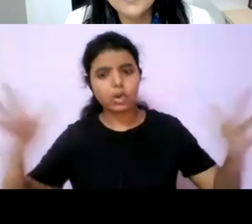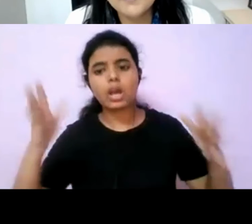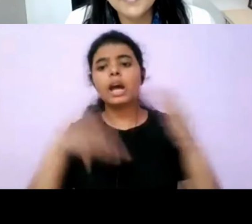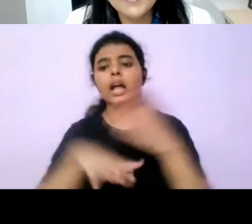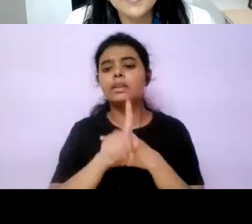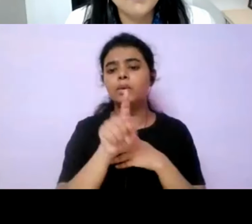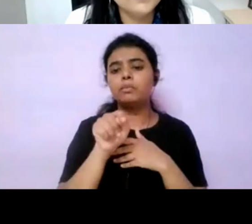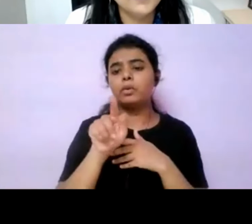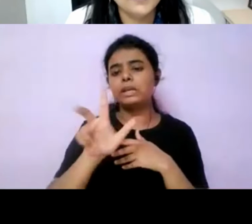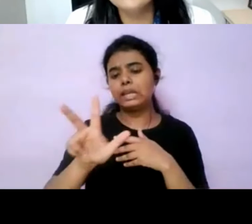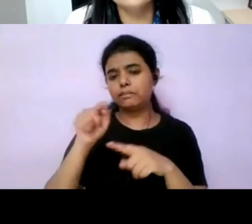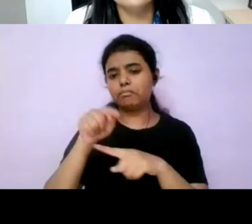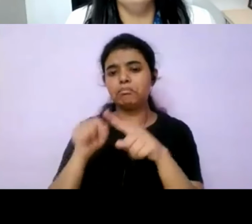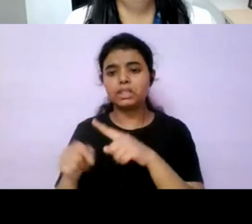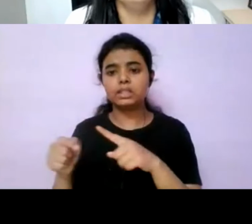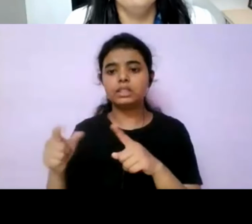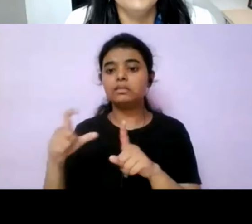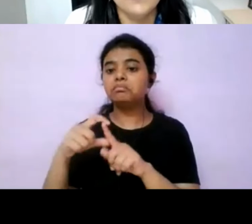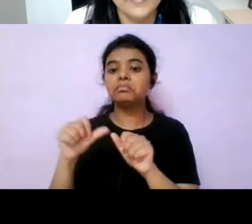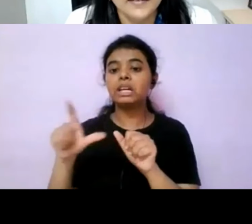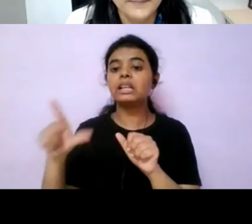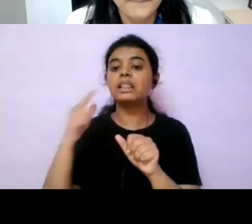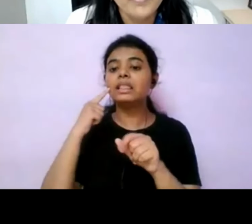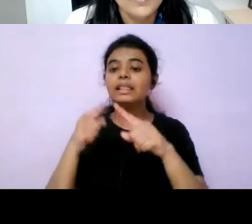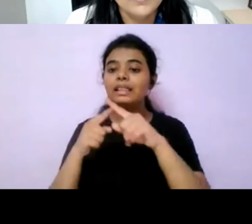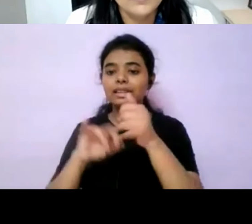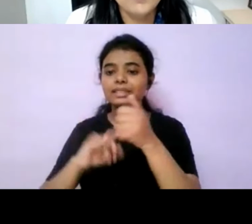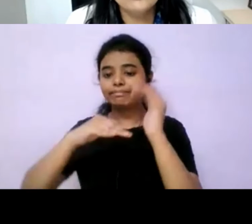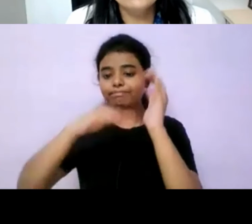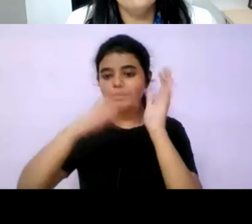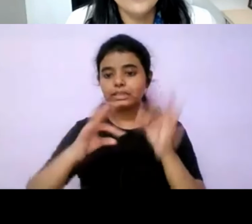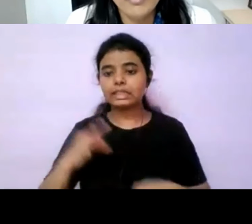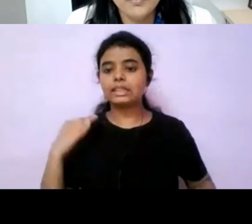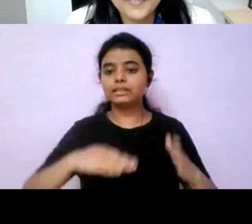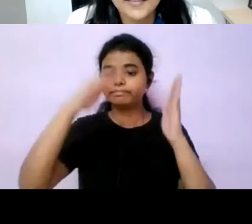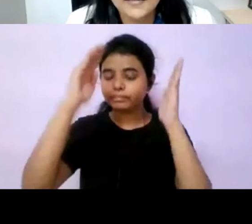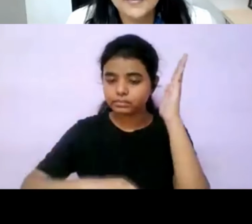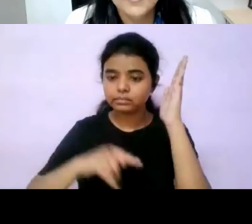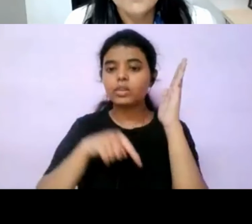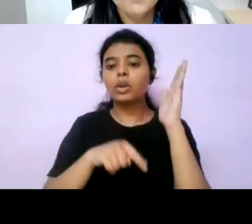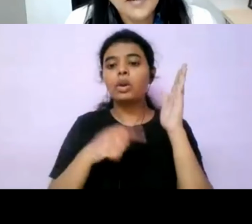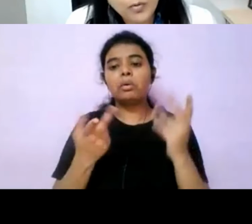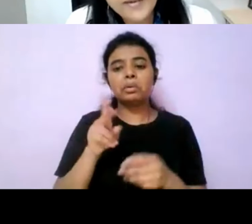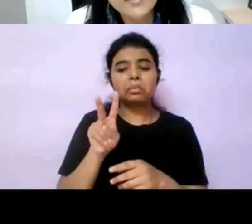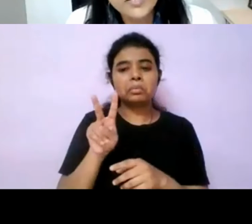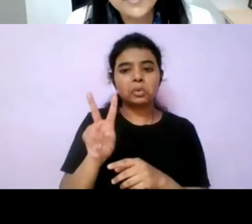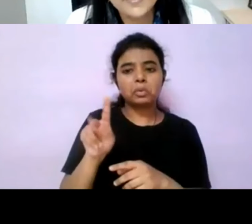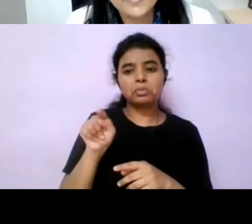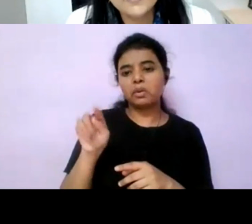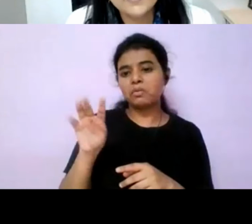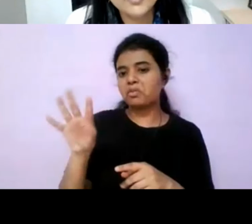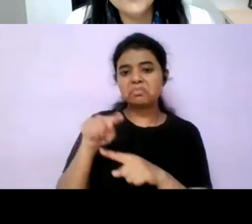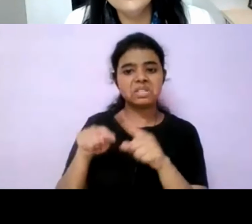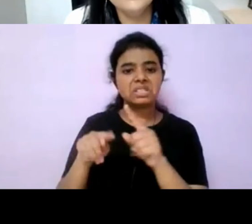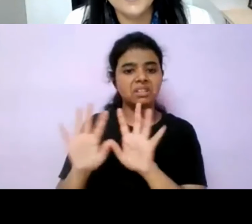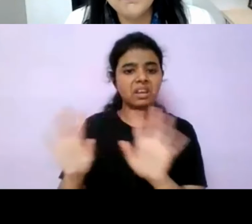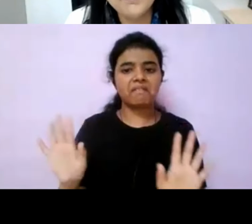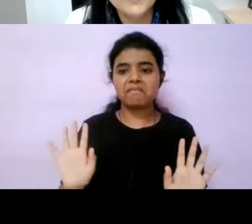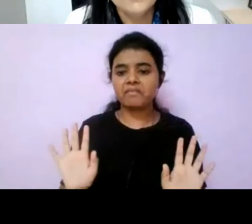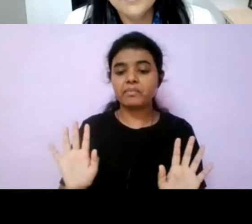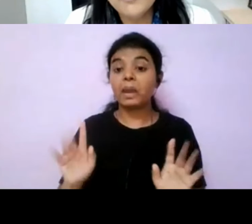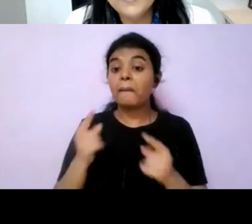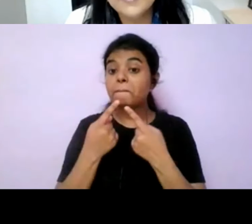of disability among Dalits is remarkably higher, about 2.4%. But however, she says the gender